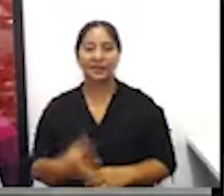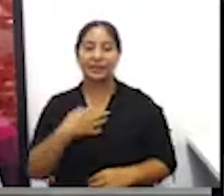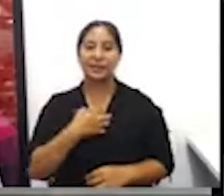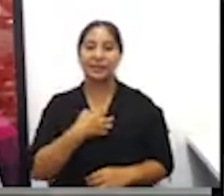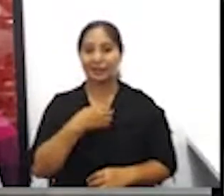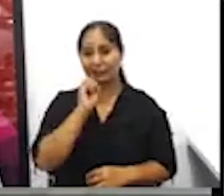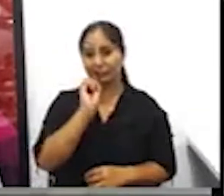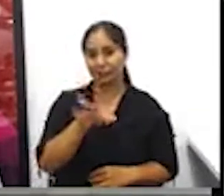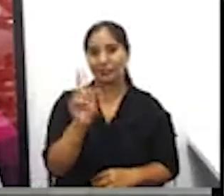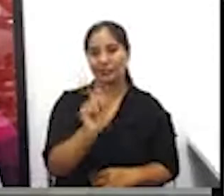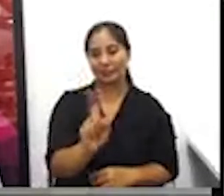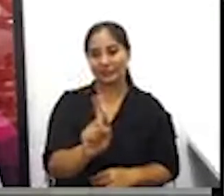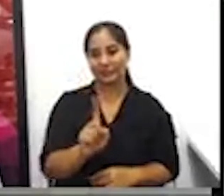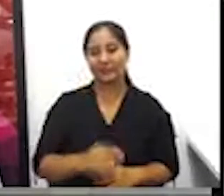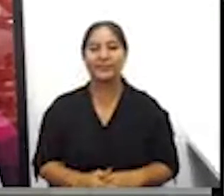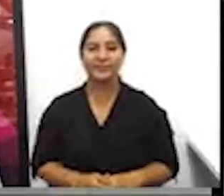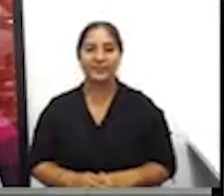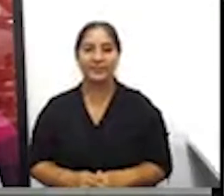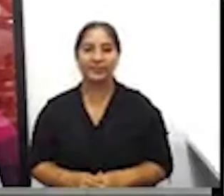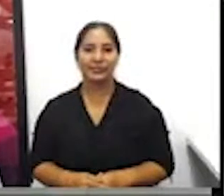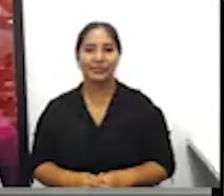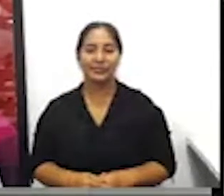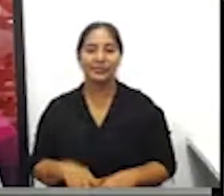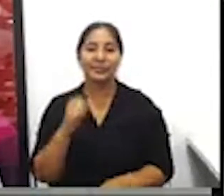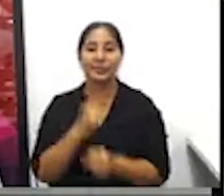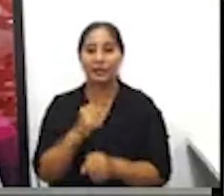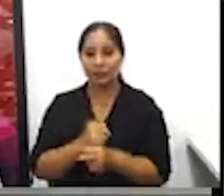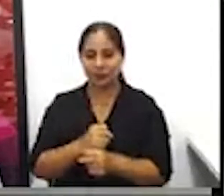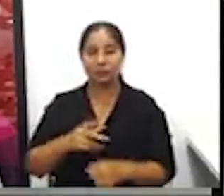work that we do is hard. It's really hard.